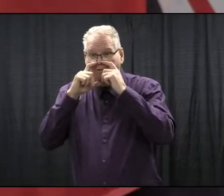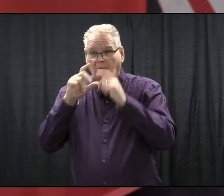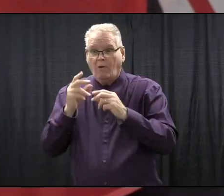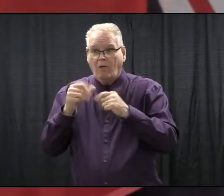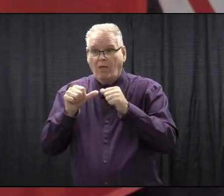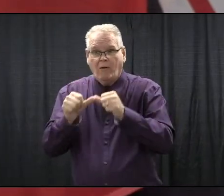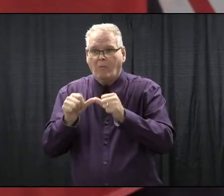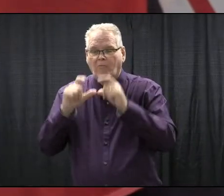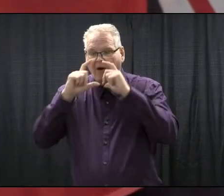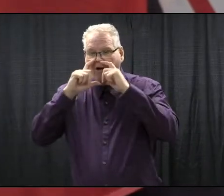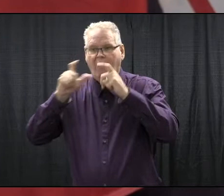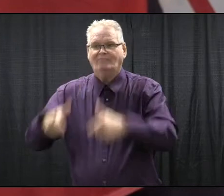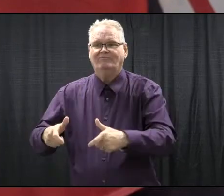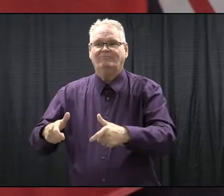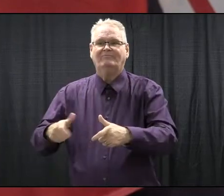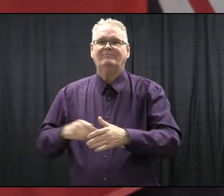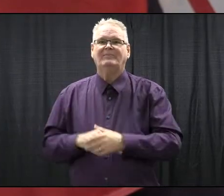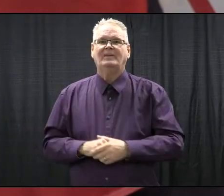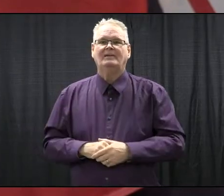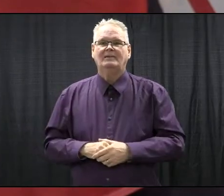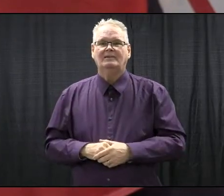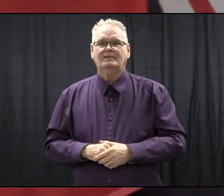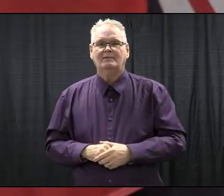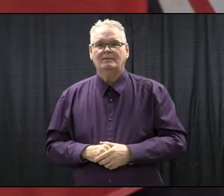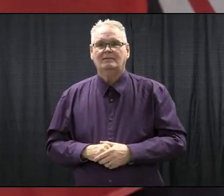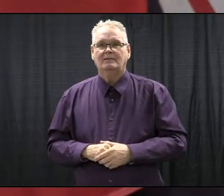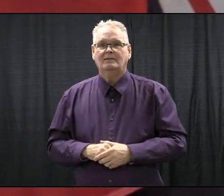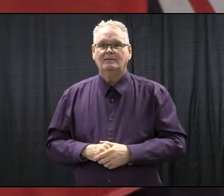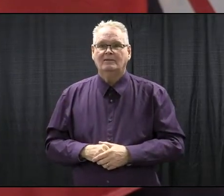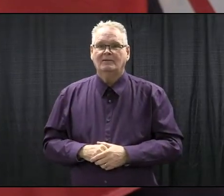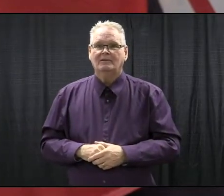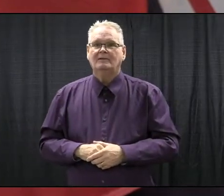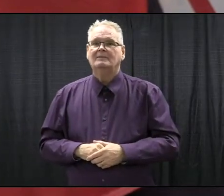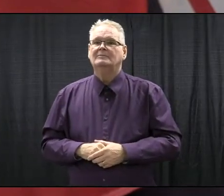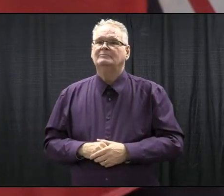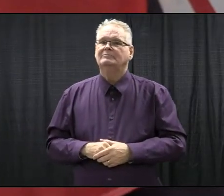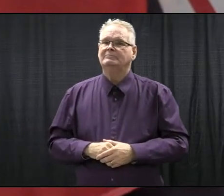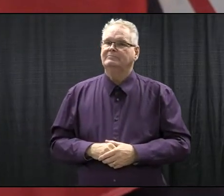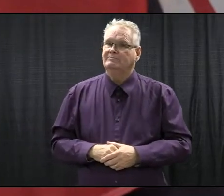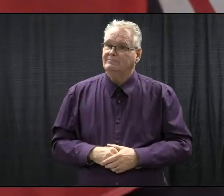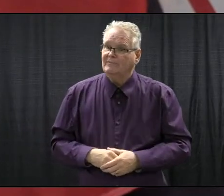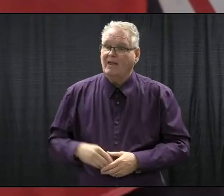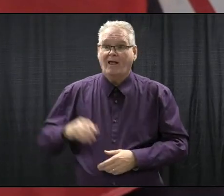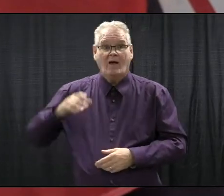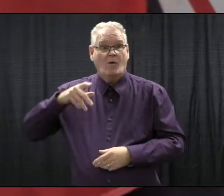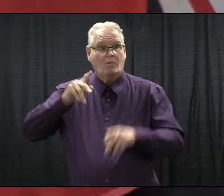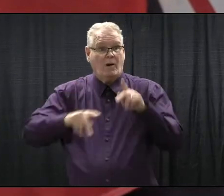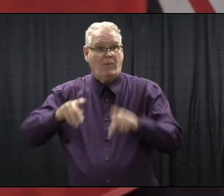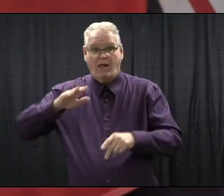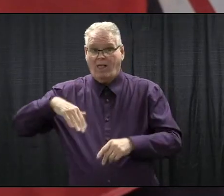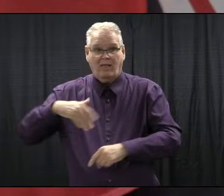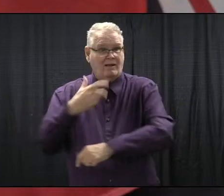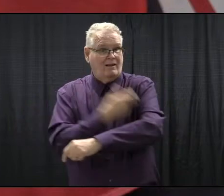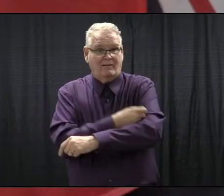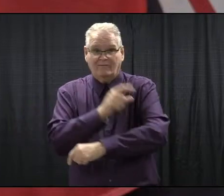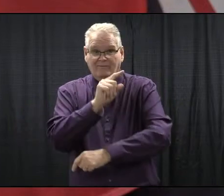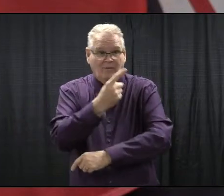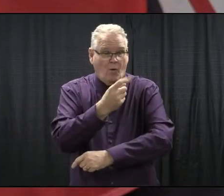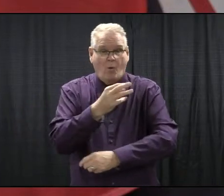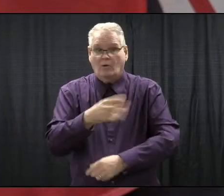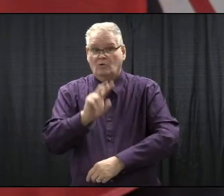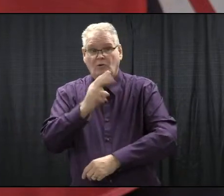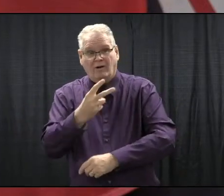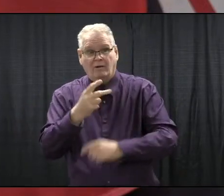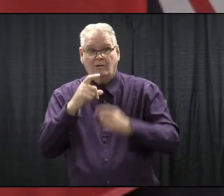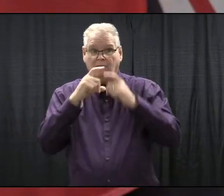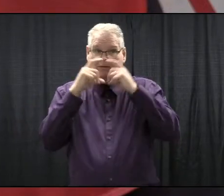to remedy that and get the shot. As we see the epidemiology improving and our